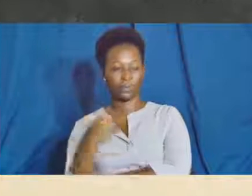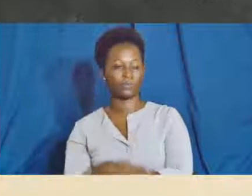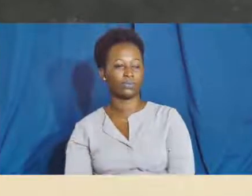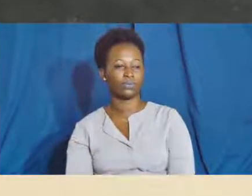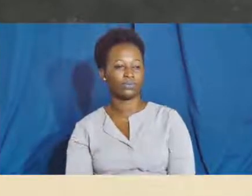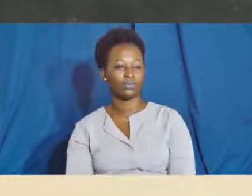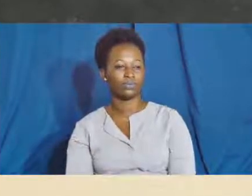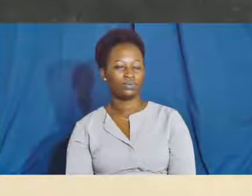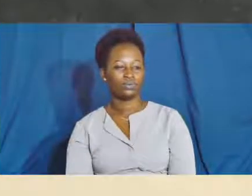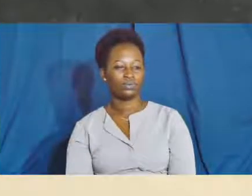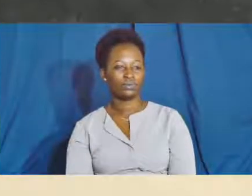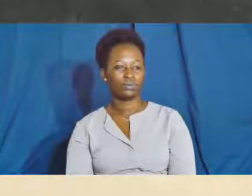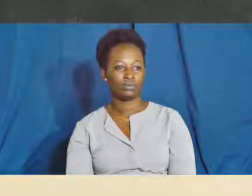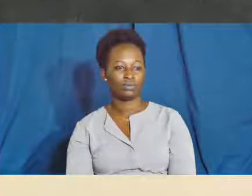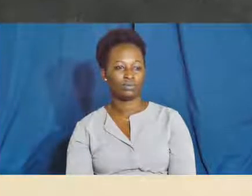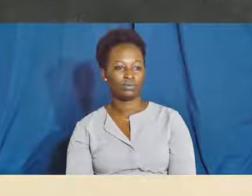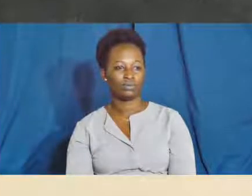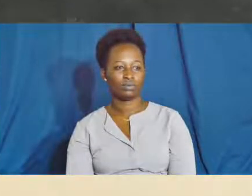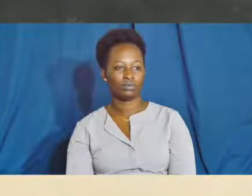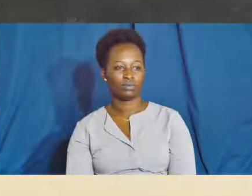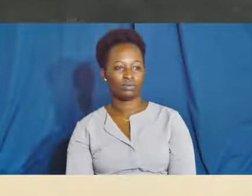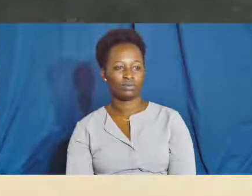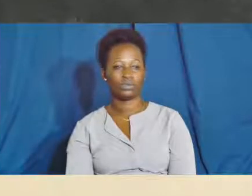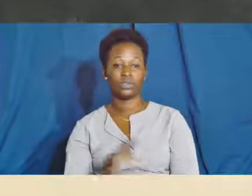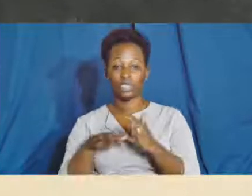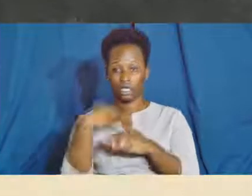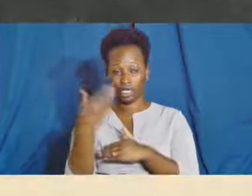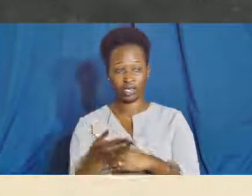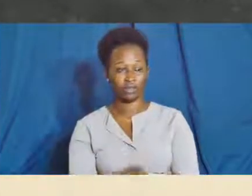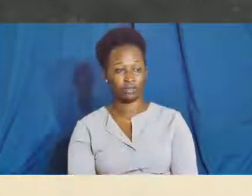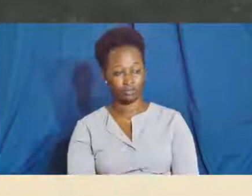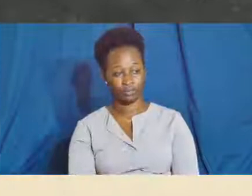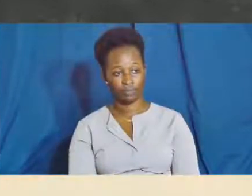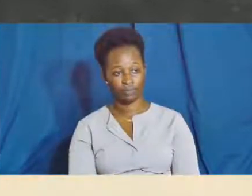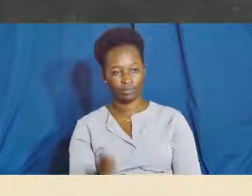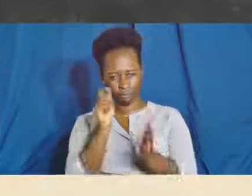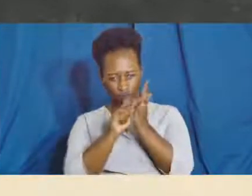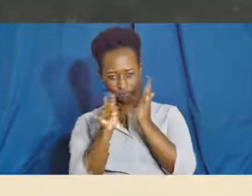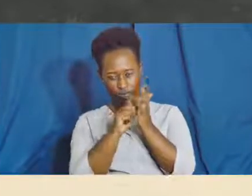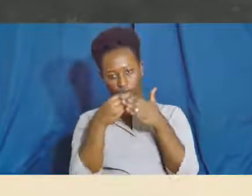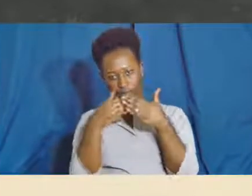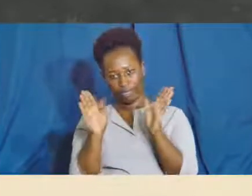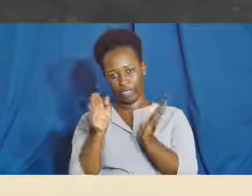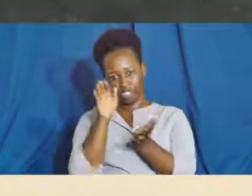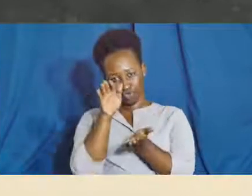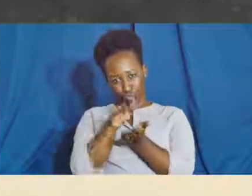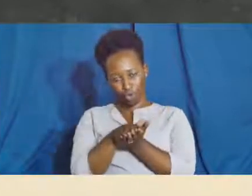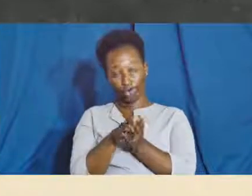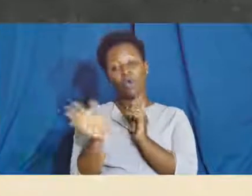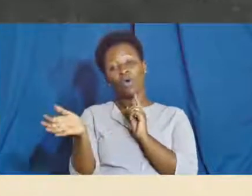We shall put it in this column. Then, after writing your opening stock, maybe you